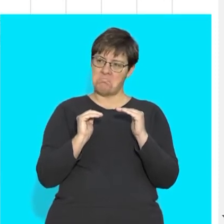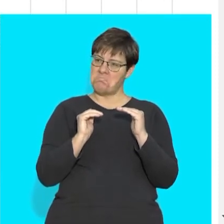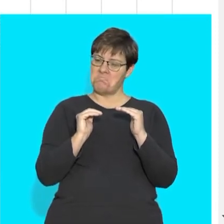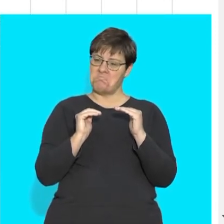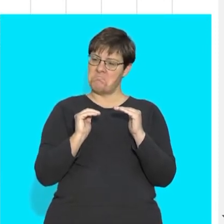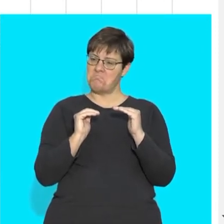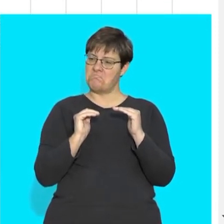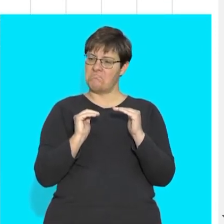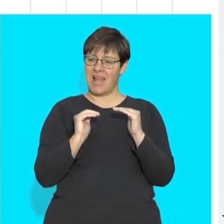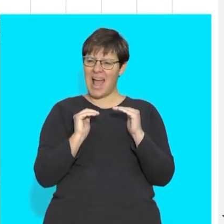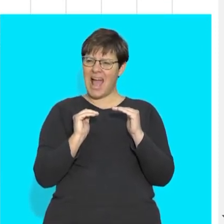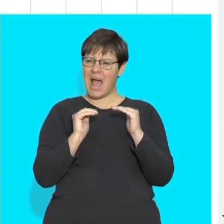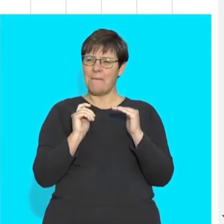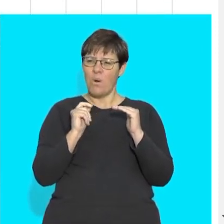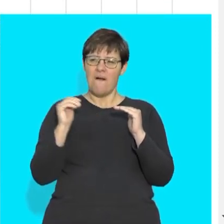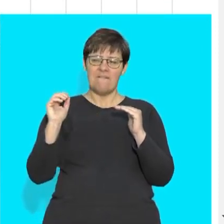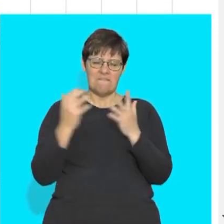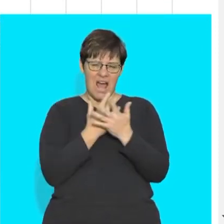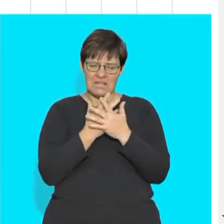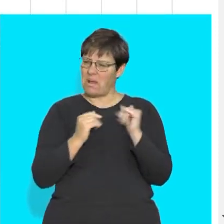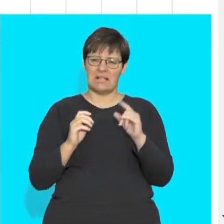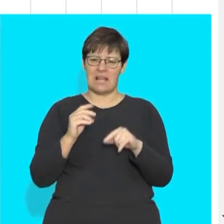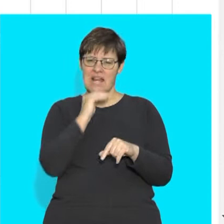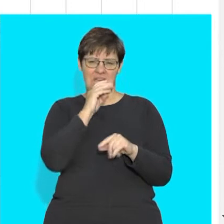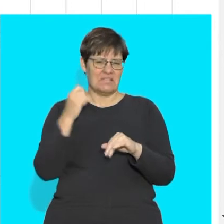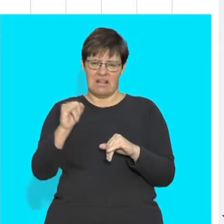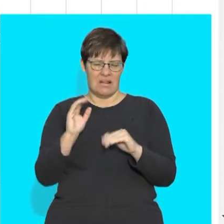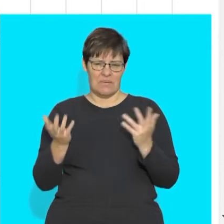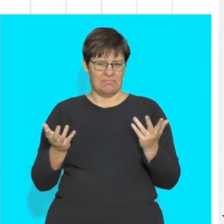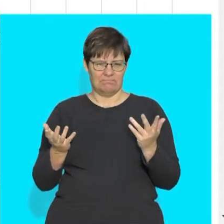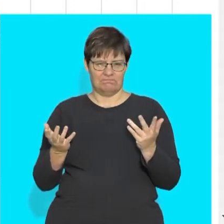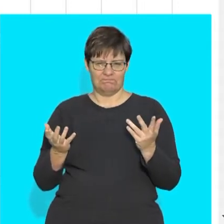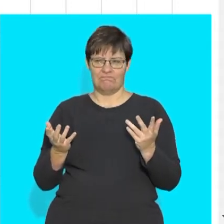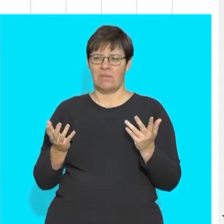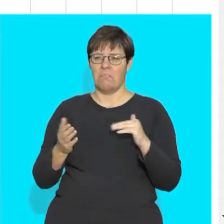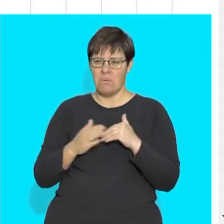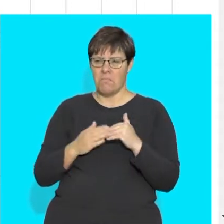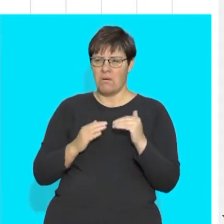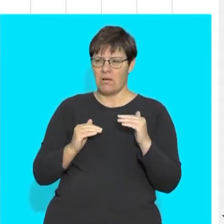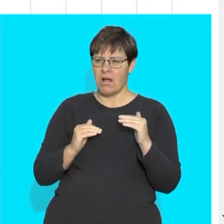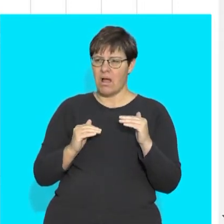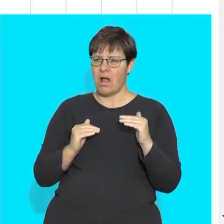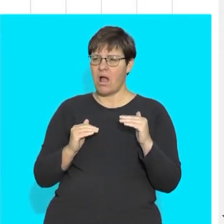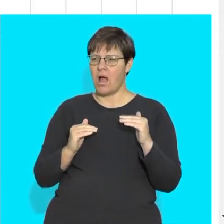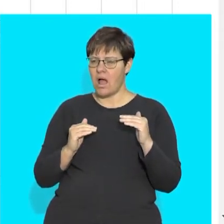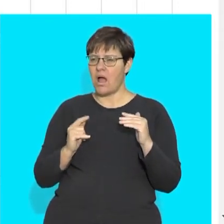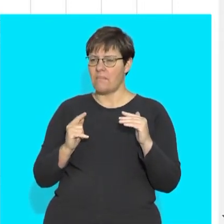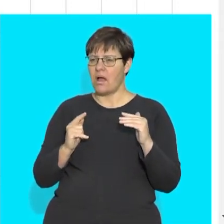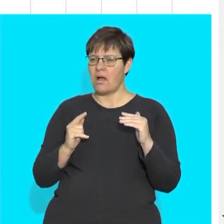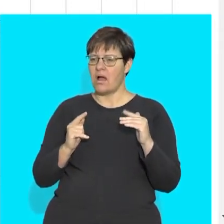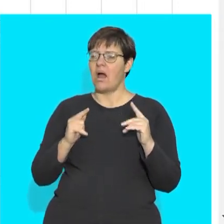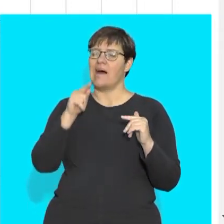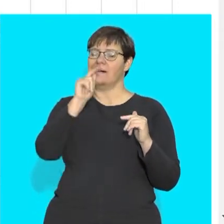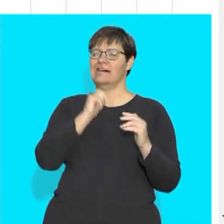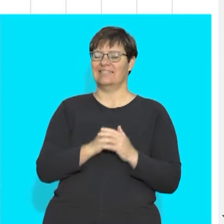any. Yeah, no, it's getting a bit faster. Still not any. Still not. And still, usually it's